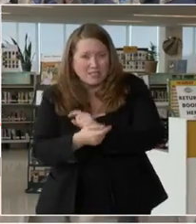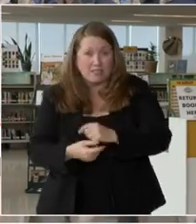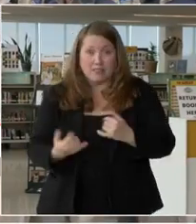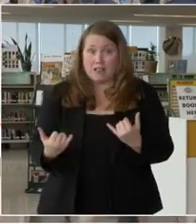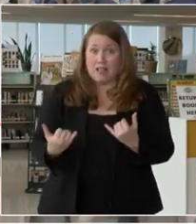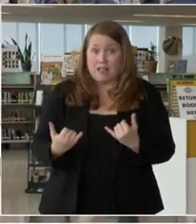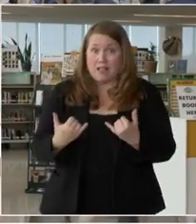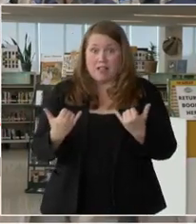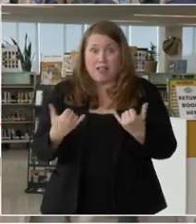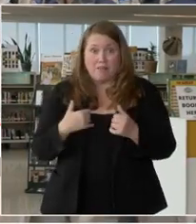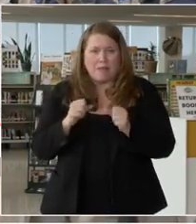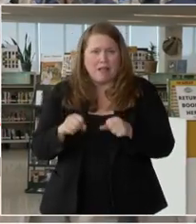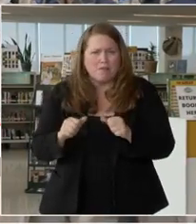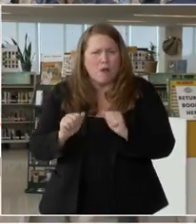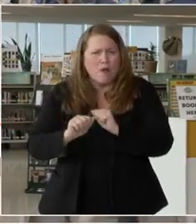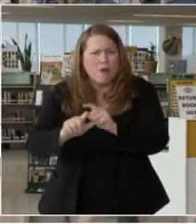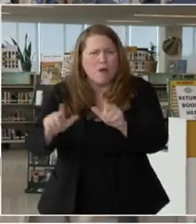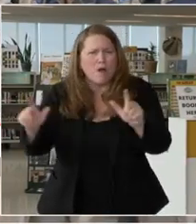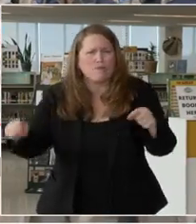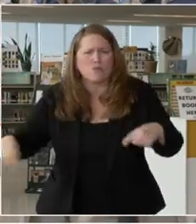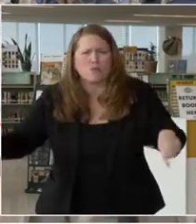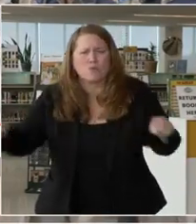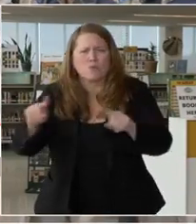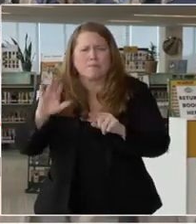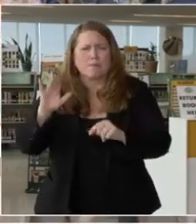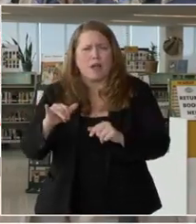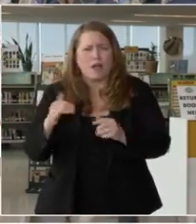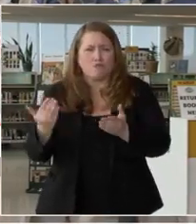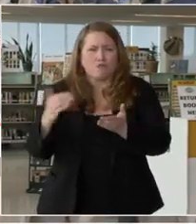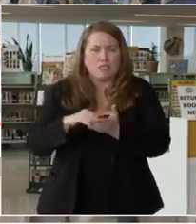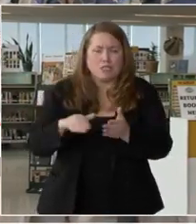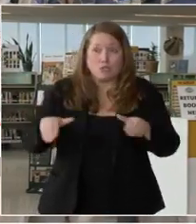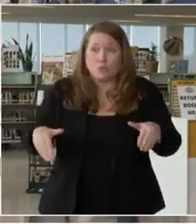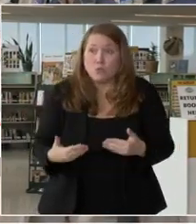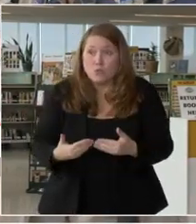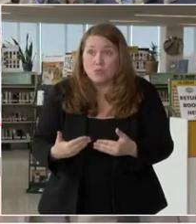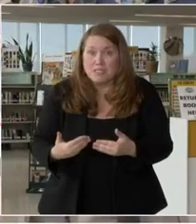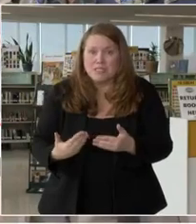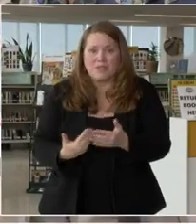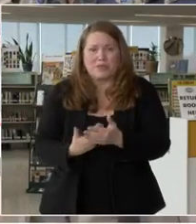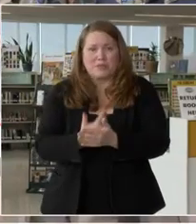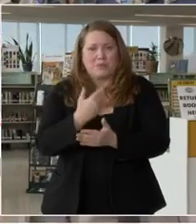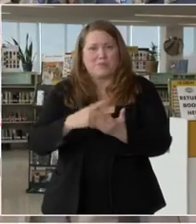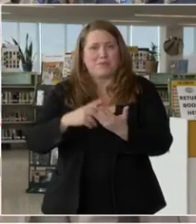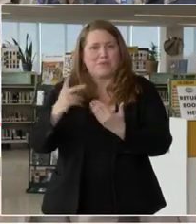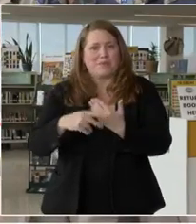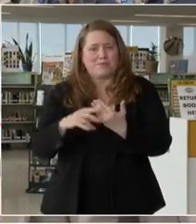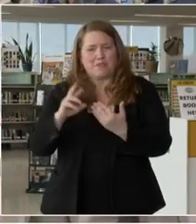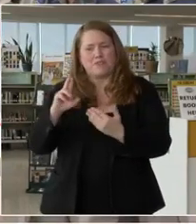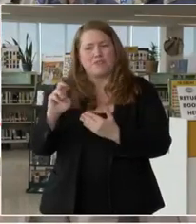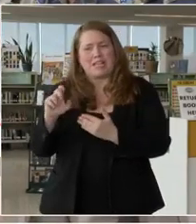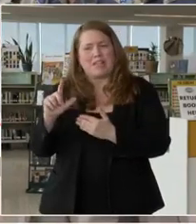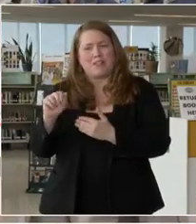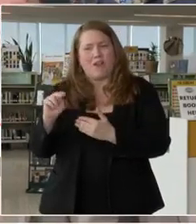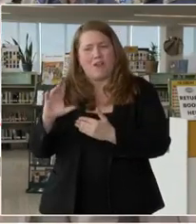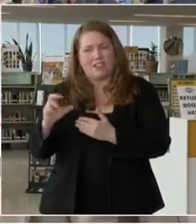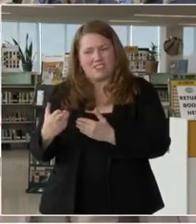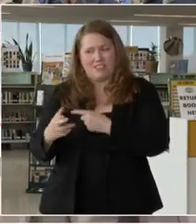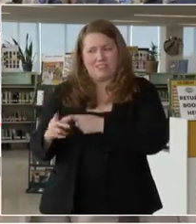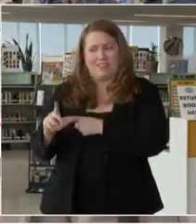I'm able to help all of you by reintroducing, by relaunching this program. I'm able to help all of you guys. 20,